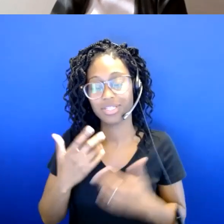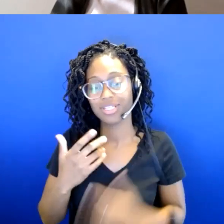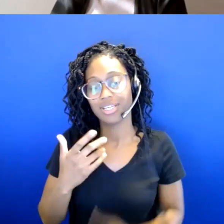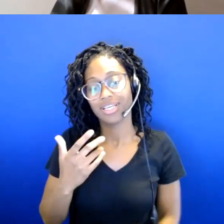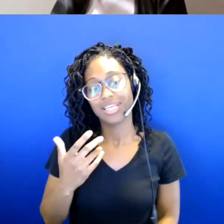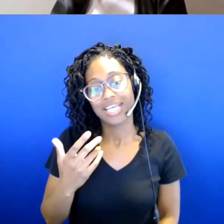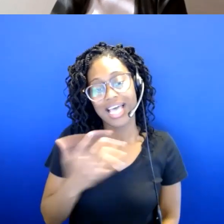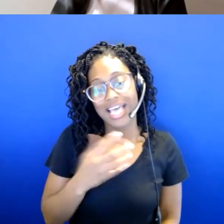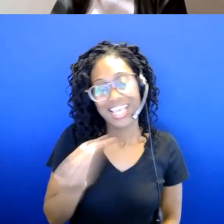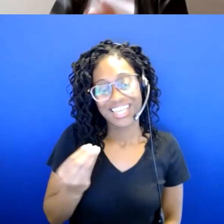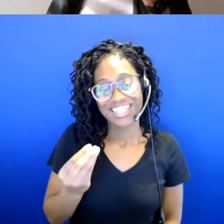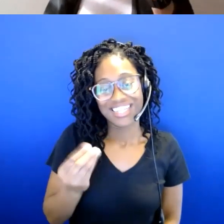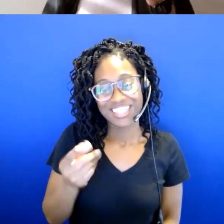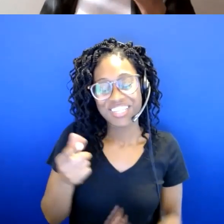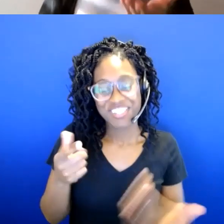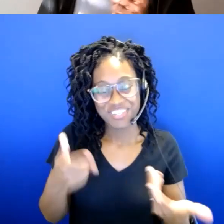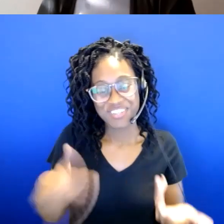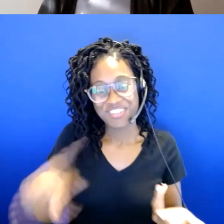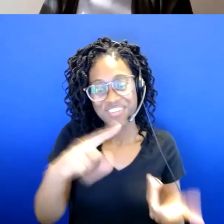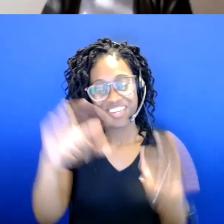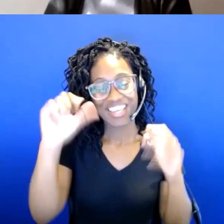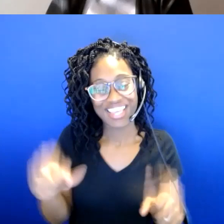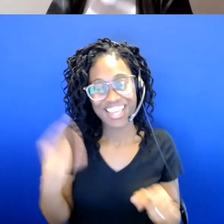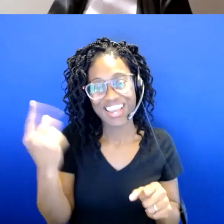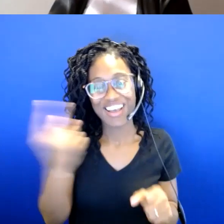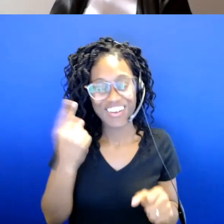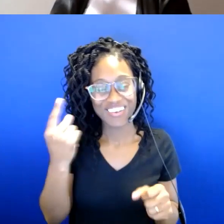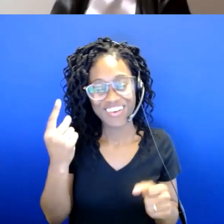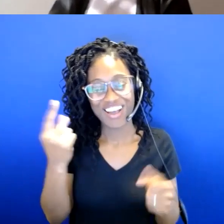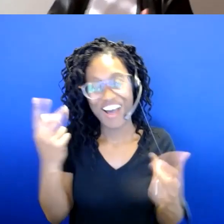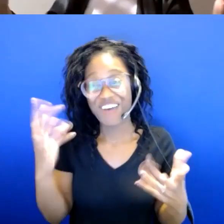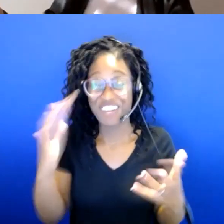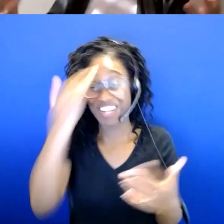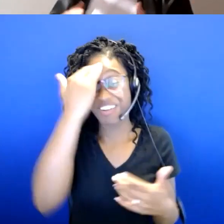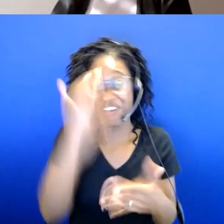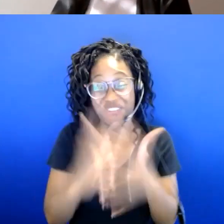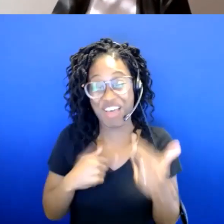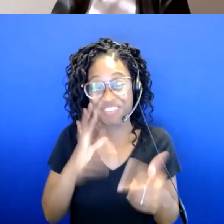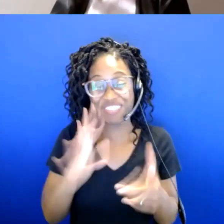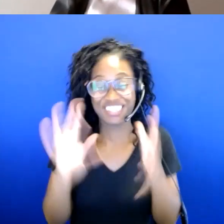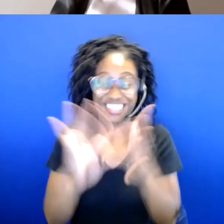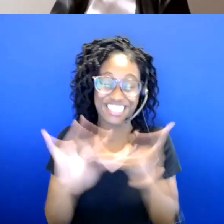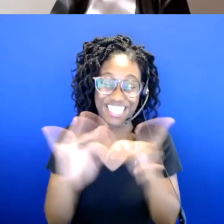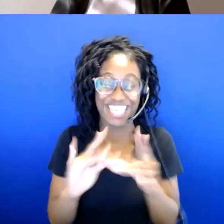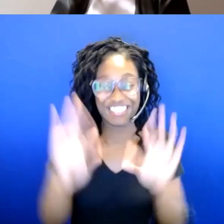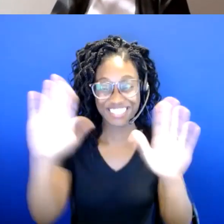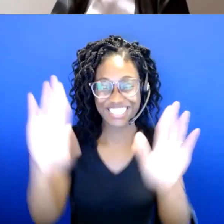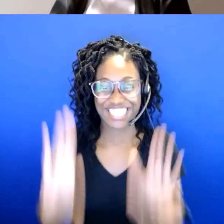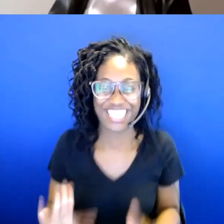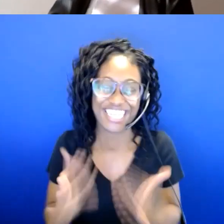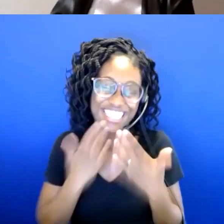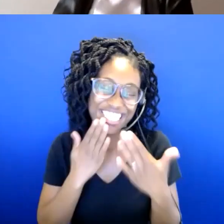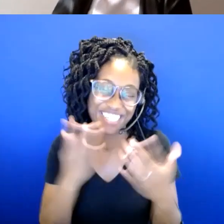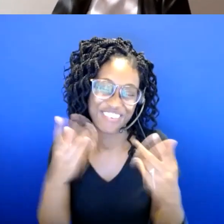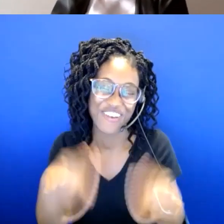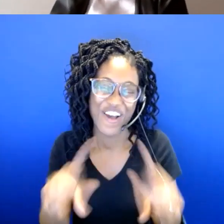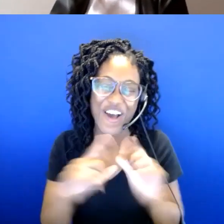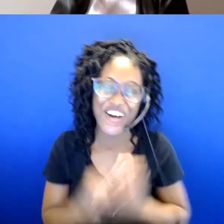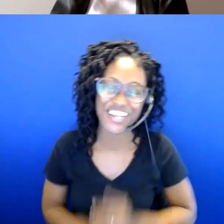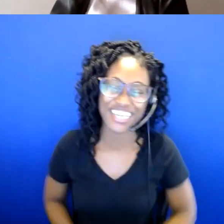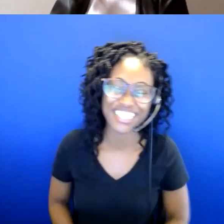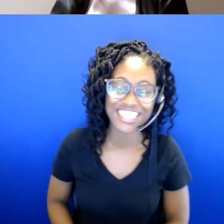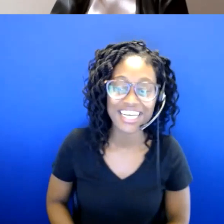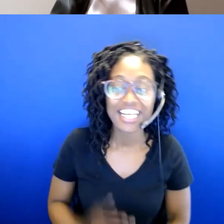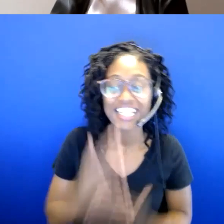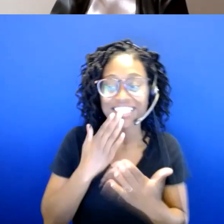you can almost anticipate what I'm going to say, which is just marvelous. Thank you all. And thanks everyone for joining with